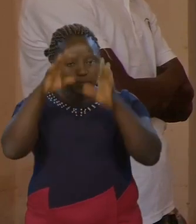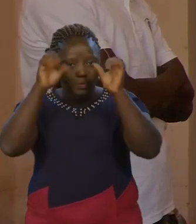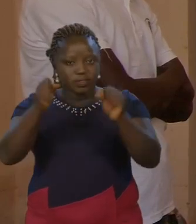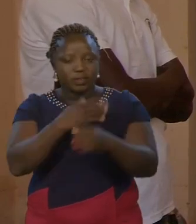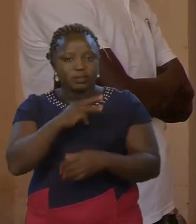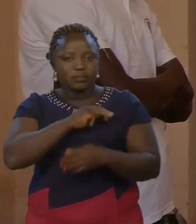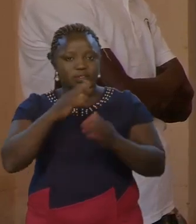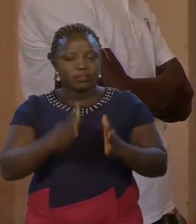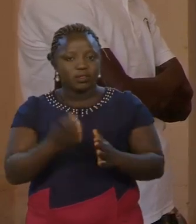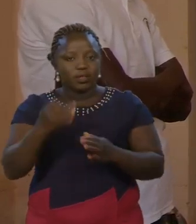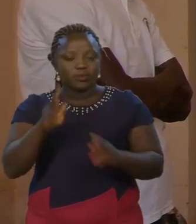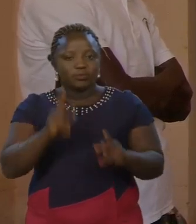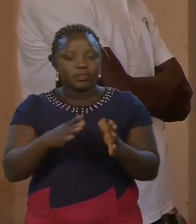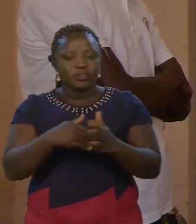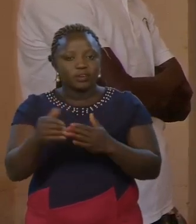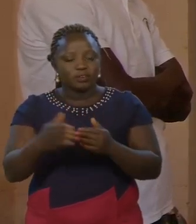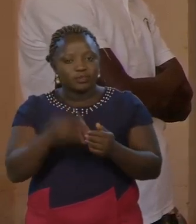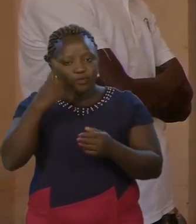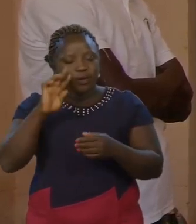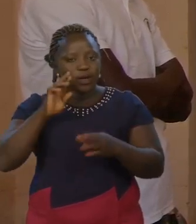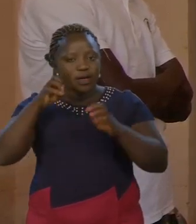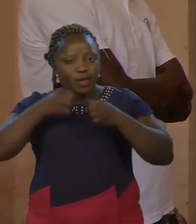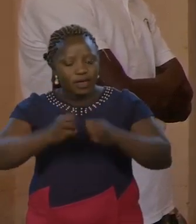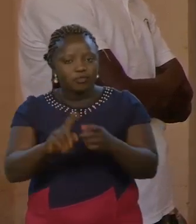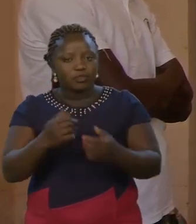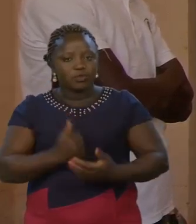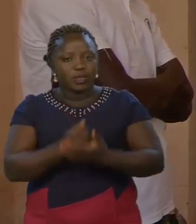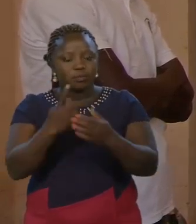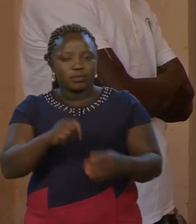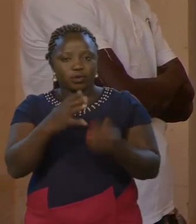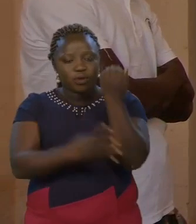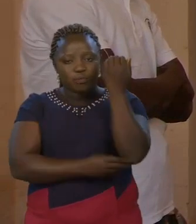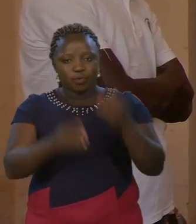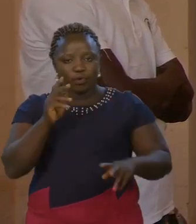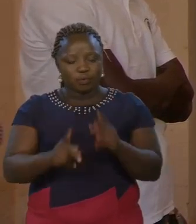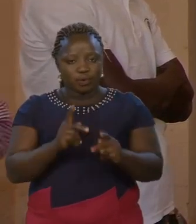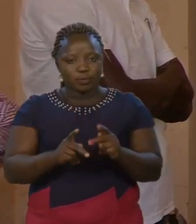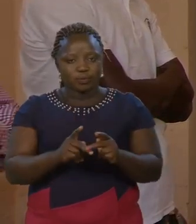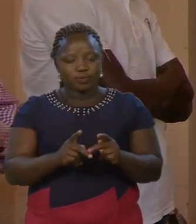president and the minister, Sadia Umar Farouk, for her efforts to assist the masses.